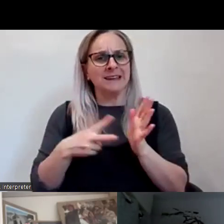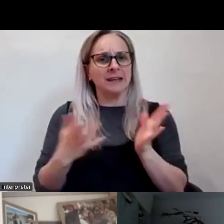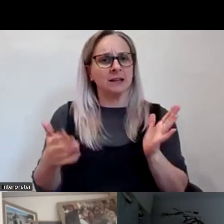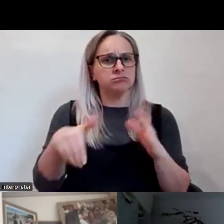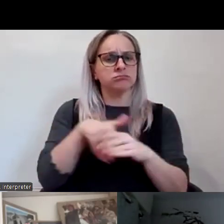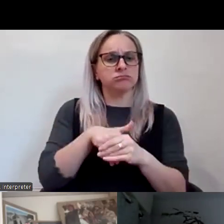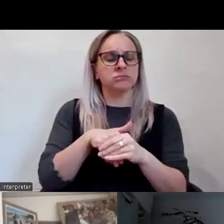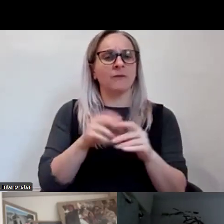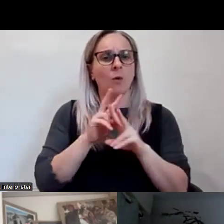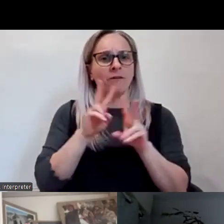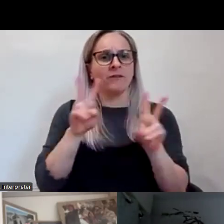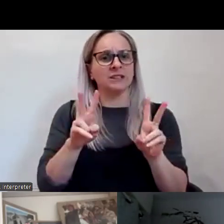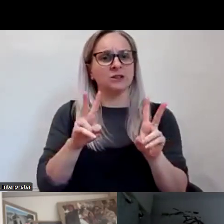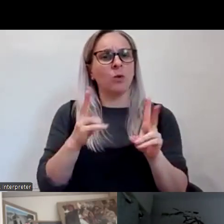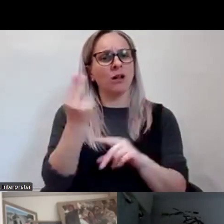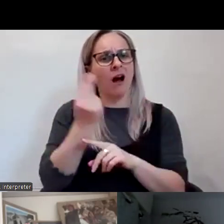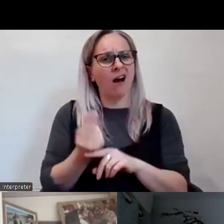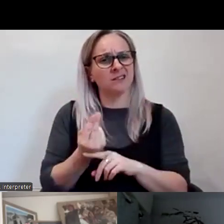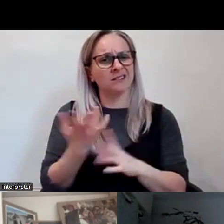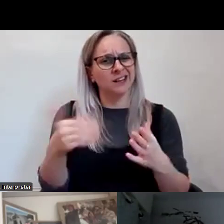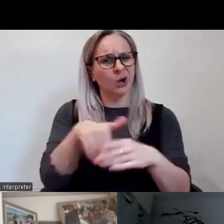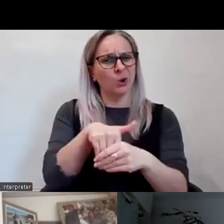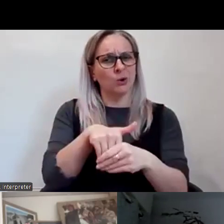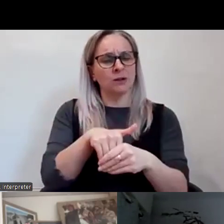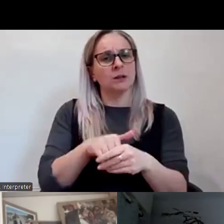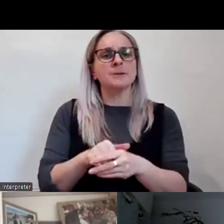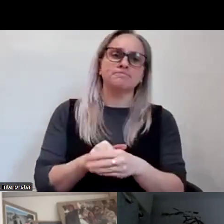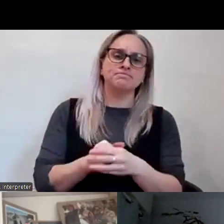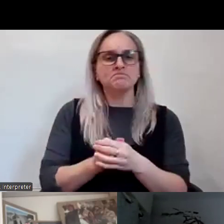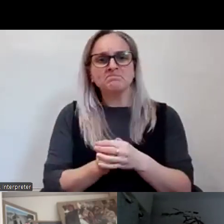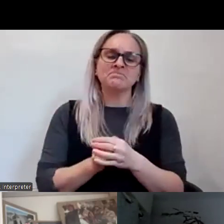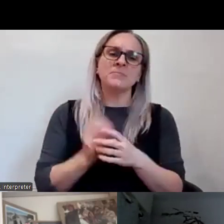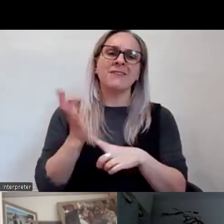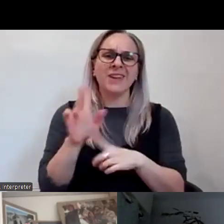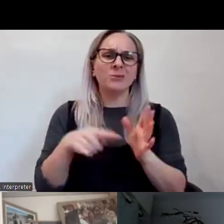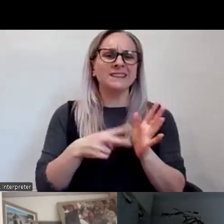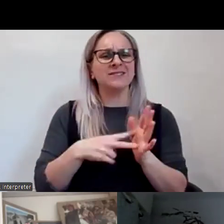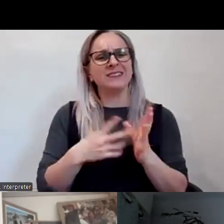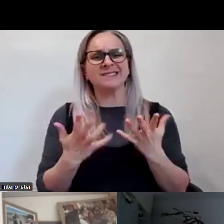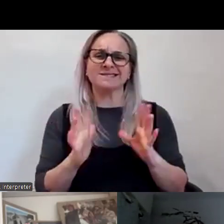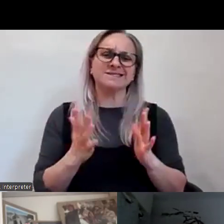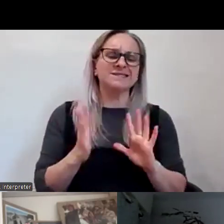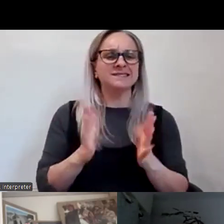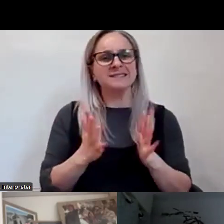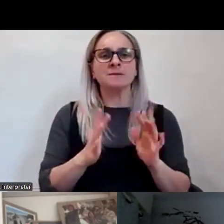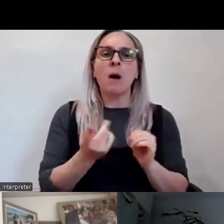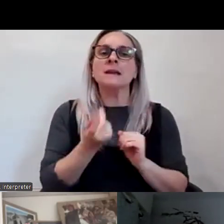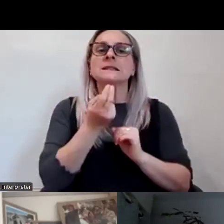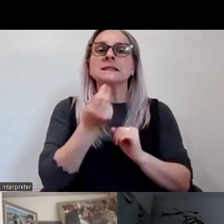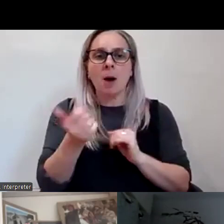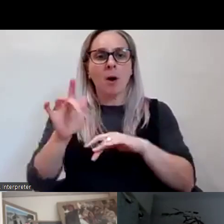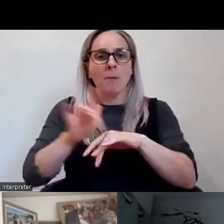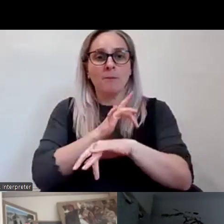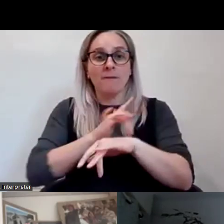Film and TV in the kind of classic sense, I would say no, but there are some elements of performance art, if it